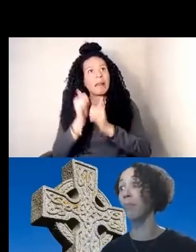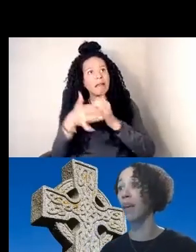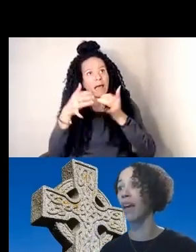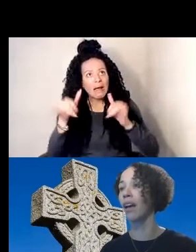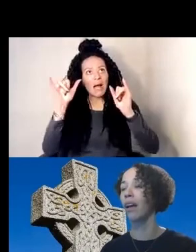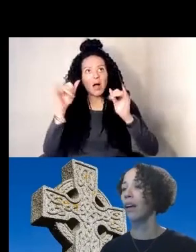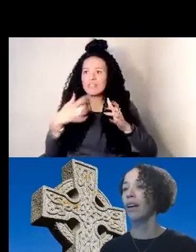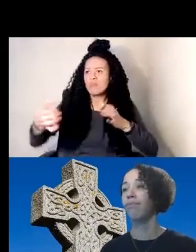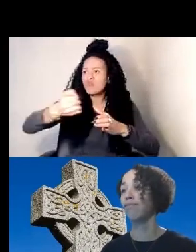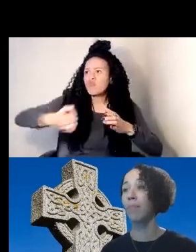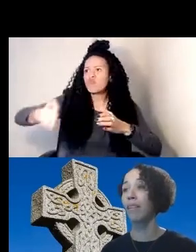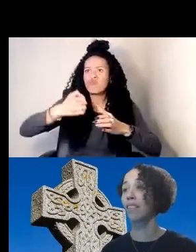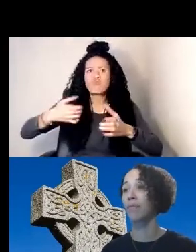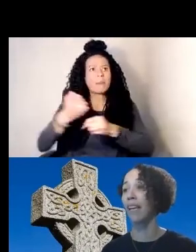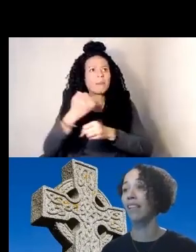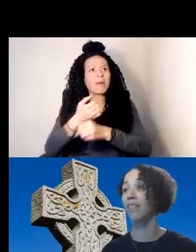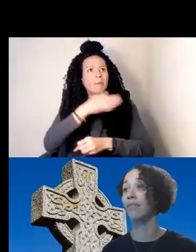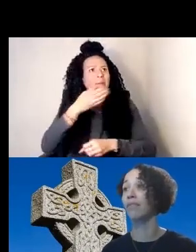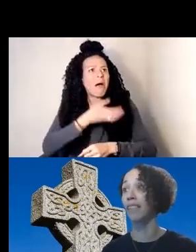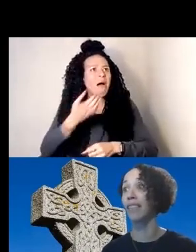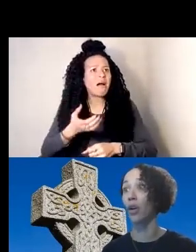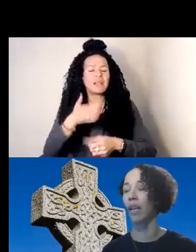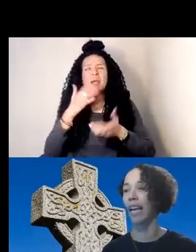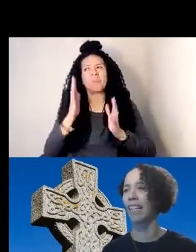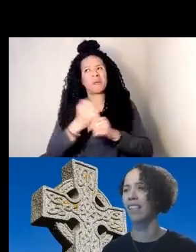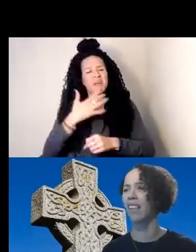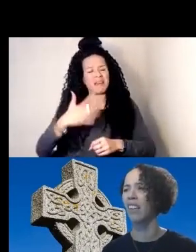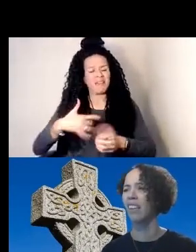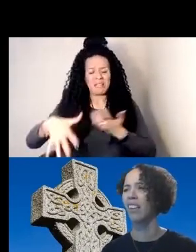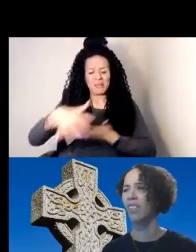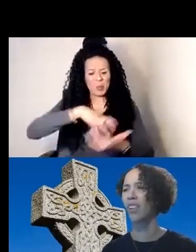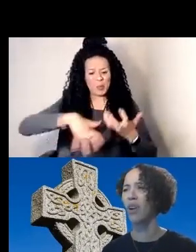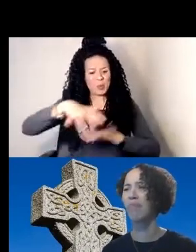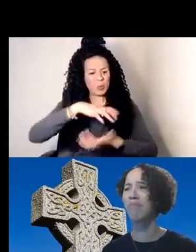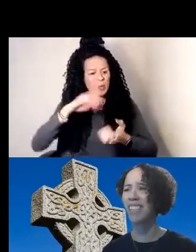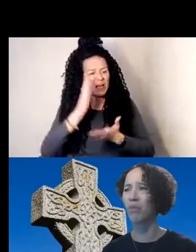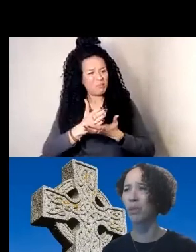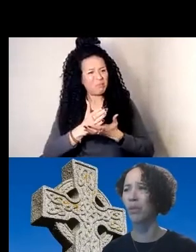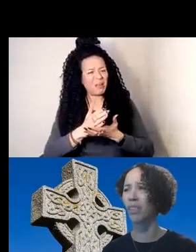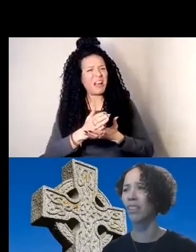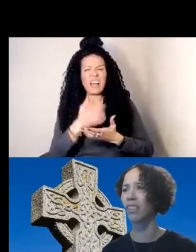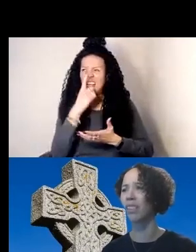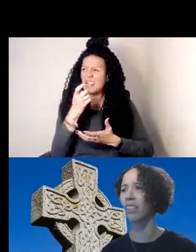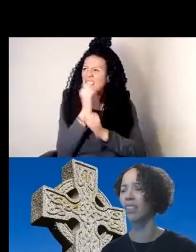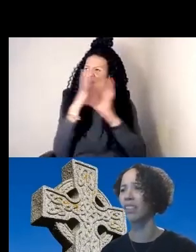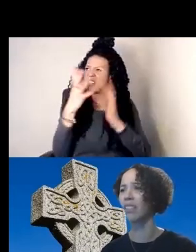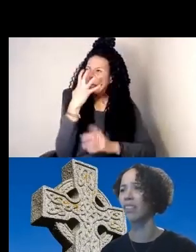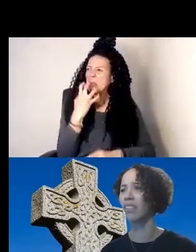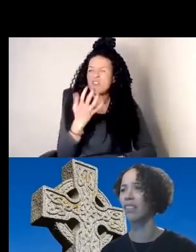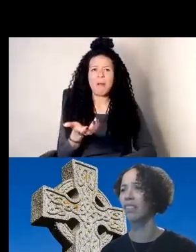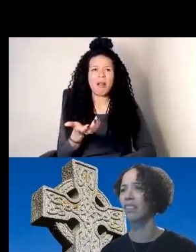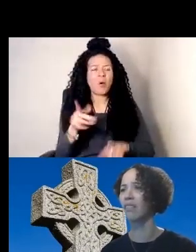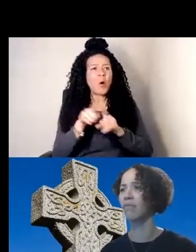brew their beer. It must have made living very complicated. Mm. If not quite miserable. And his